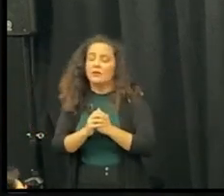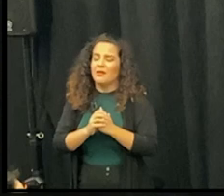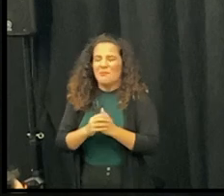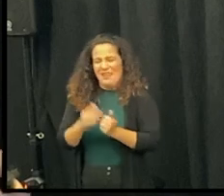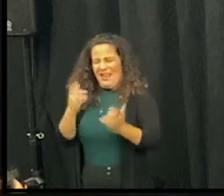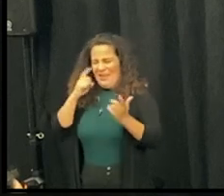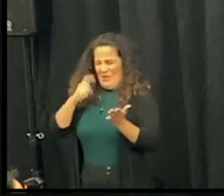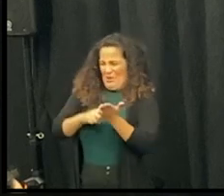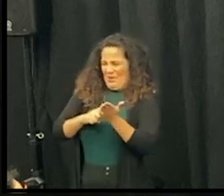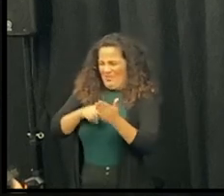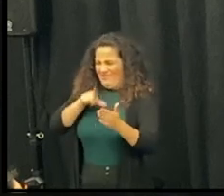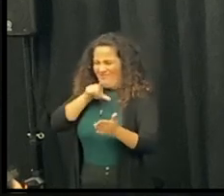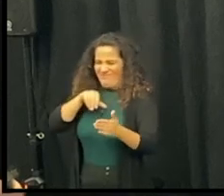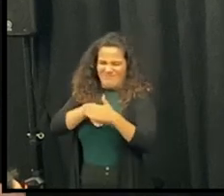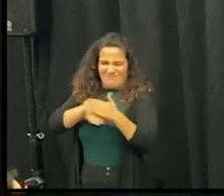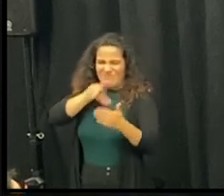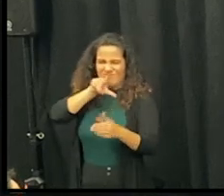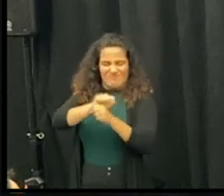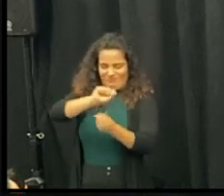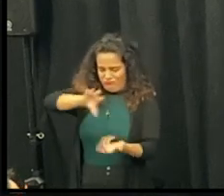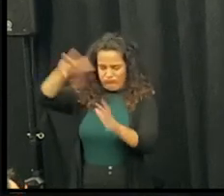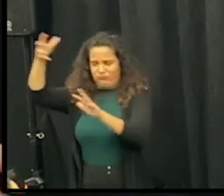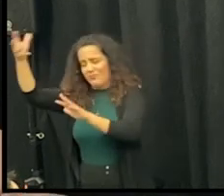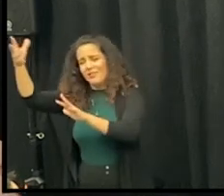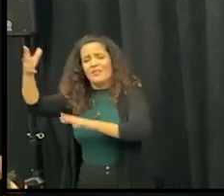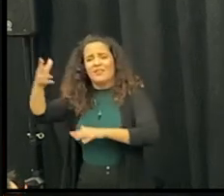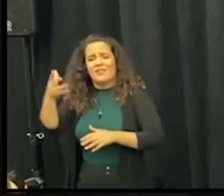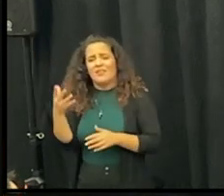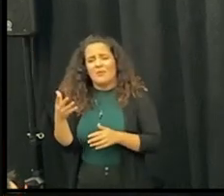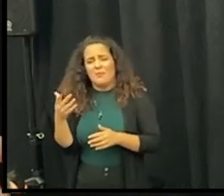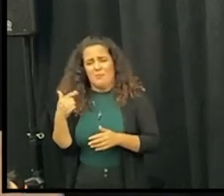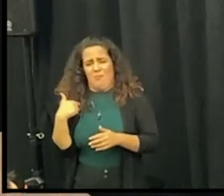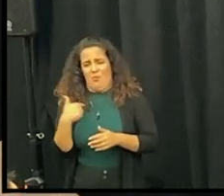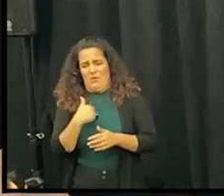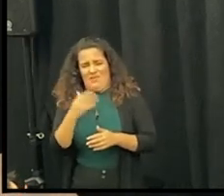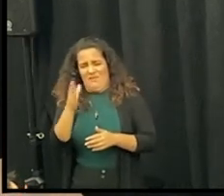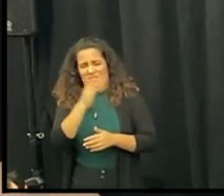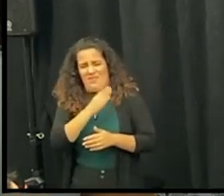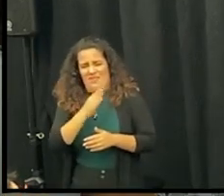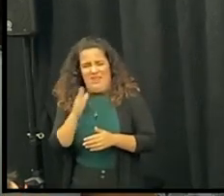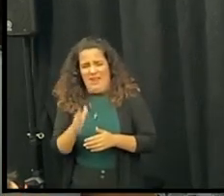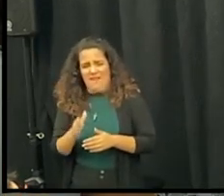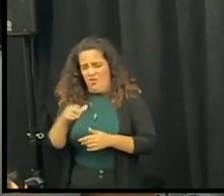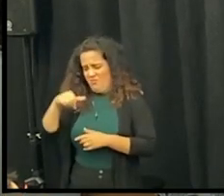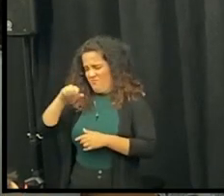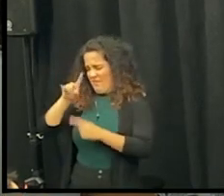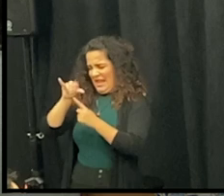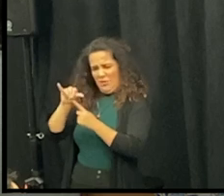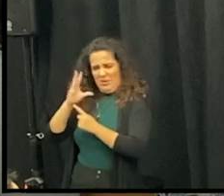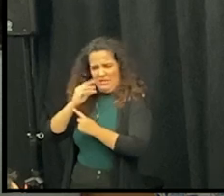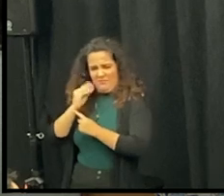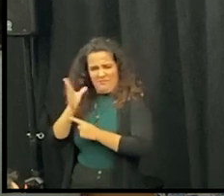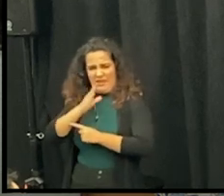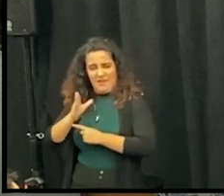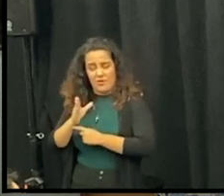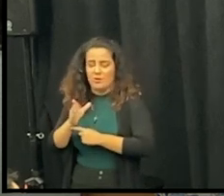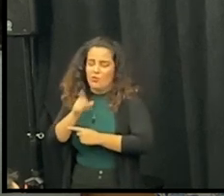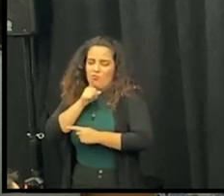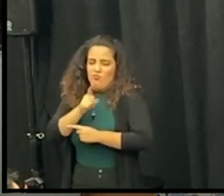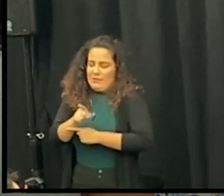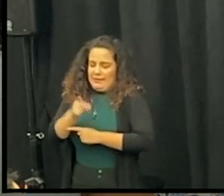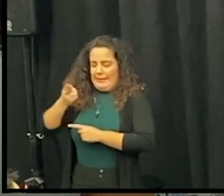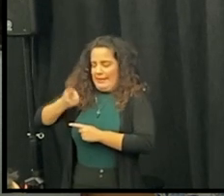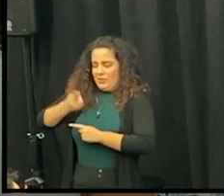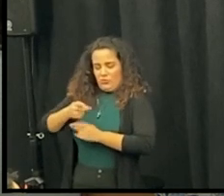when reality is we've never been built on an equitable plane. This country was founded on genocide. So I think